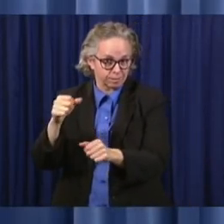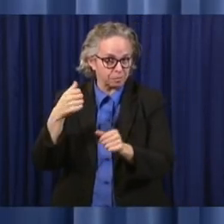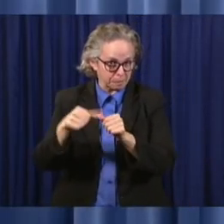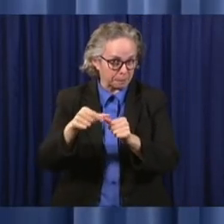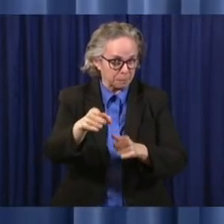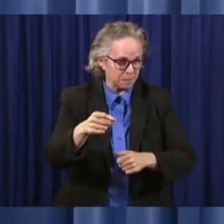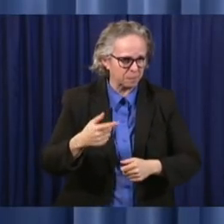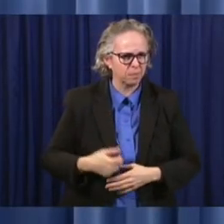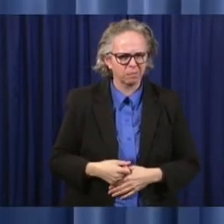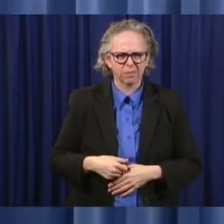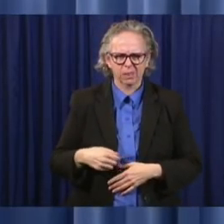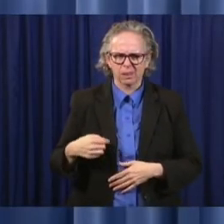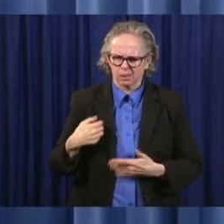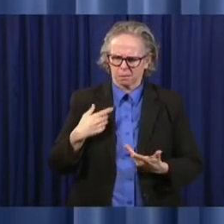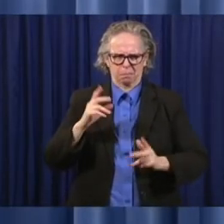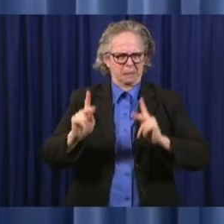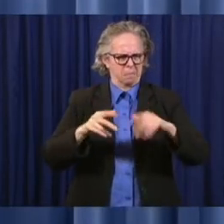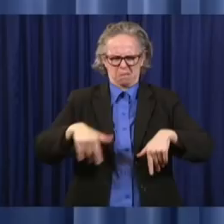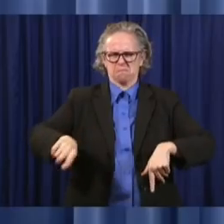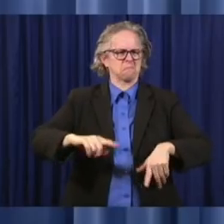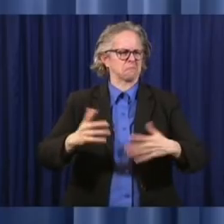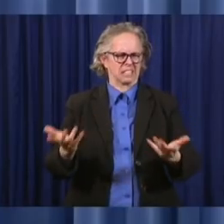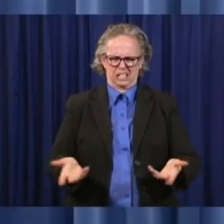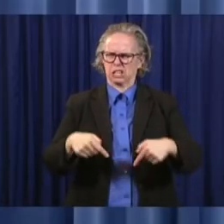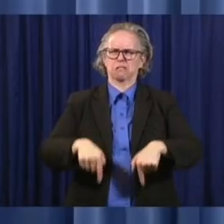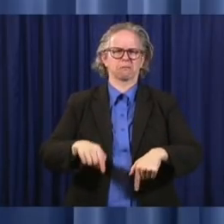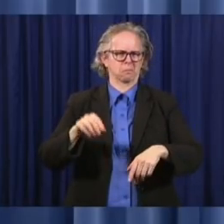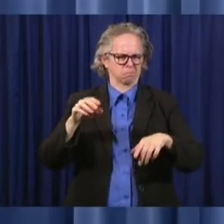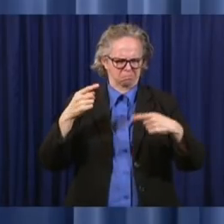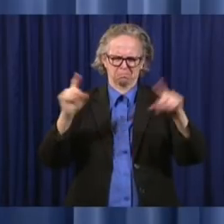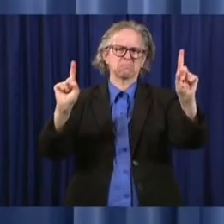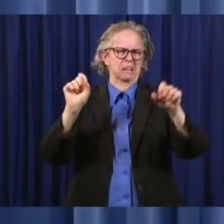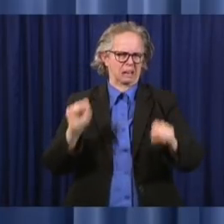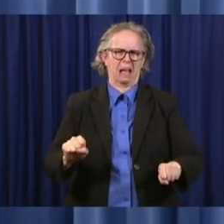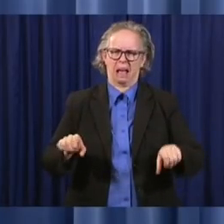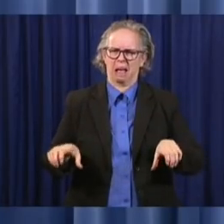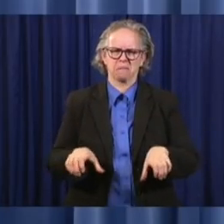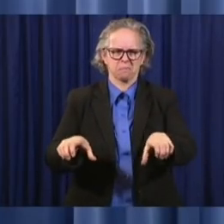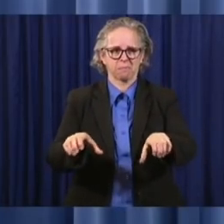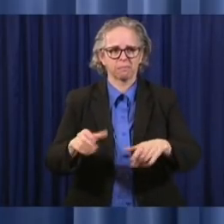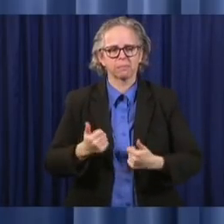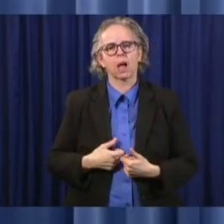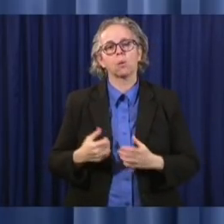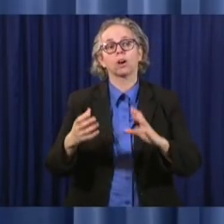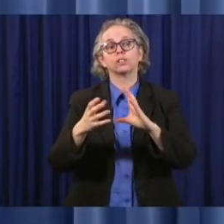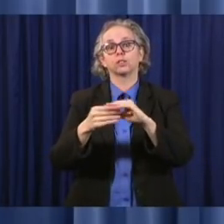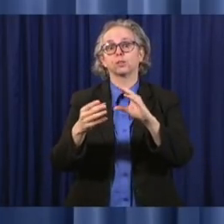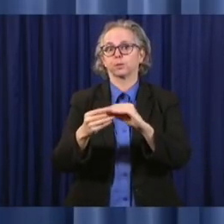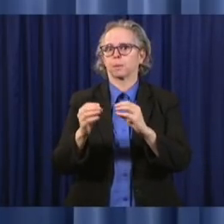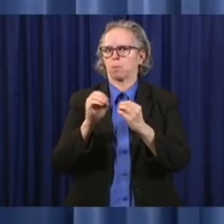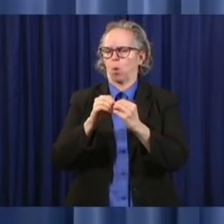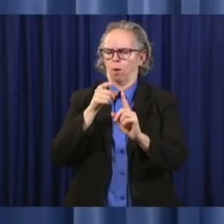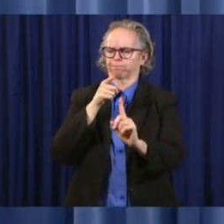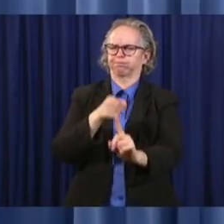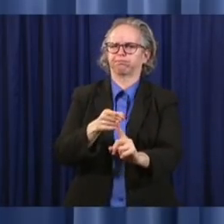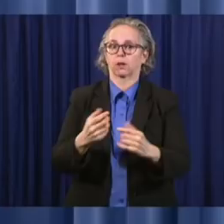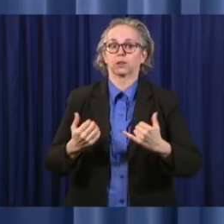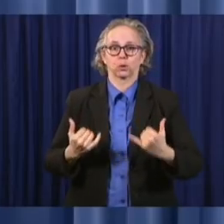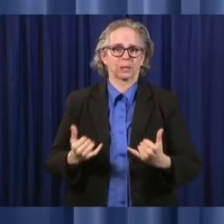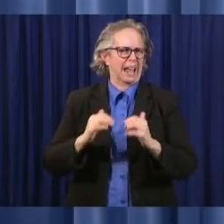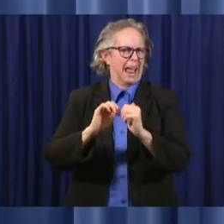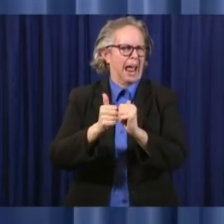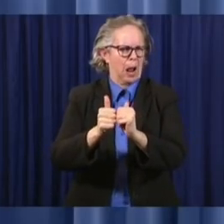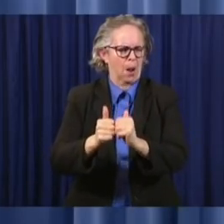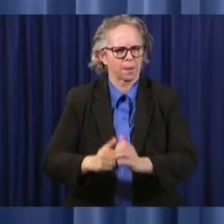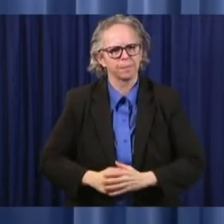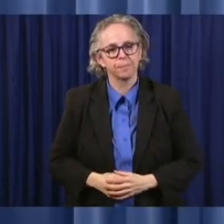can do it. And I want to talk a little bit about that today. We're going to be making a couple of